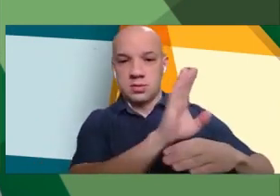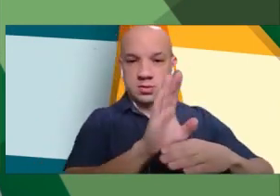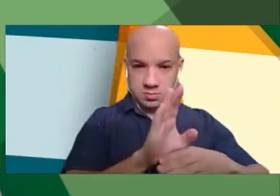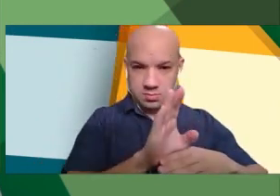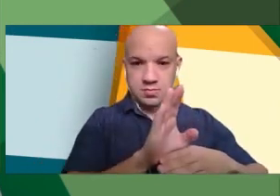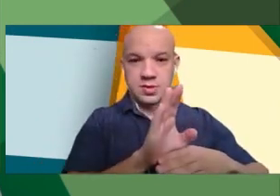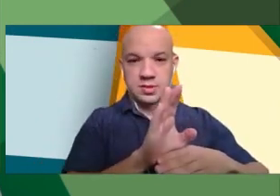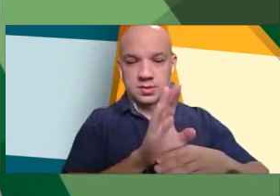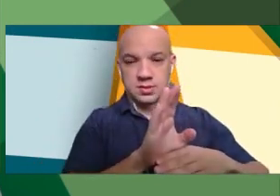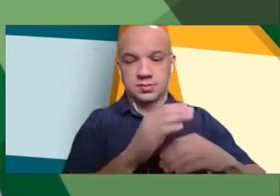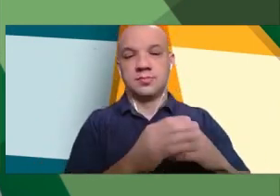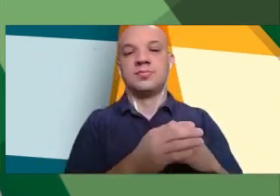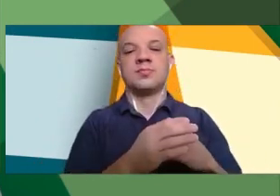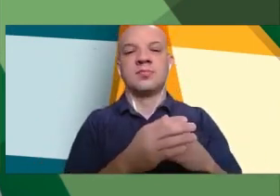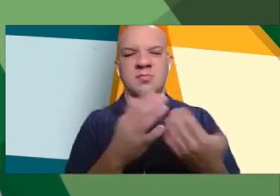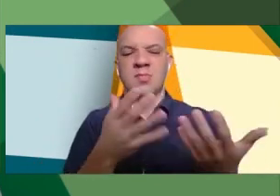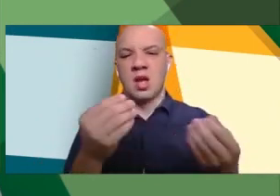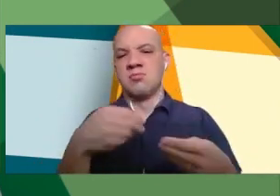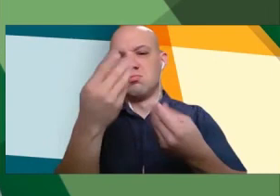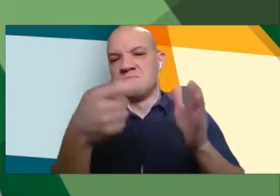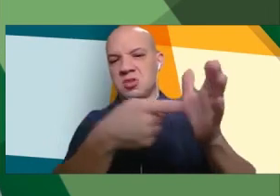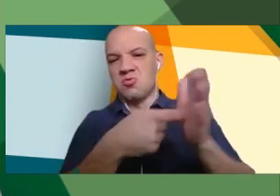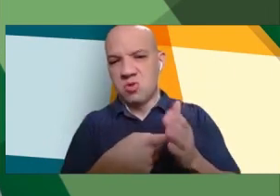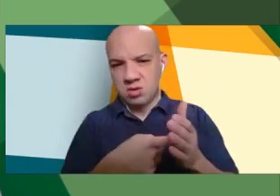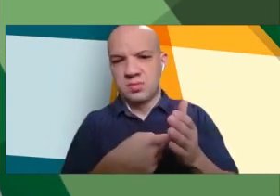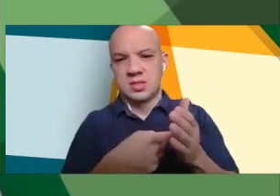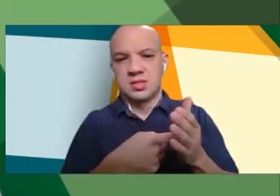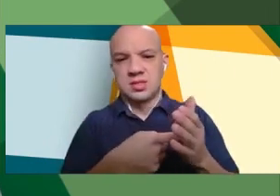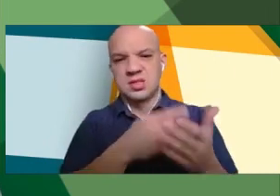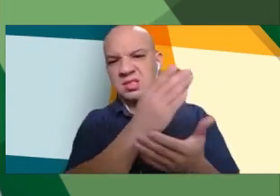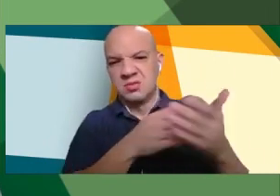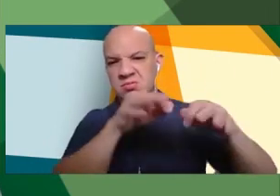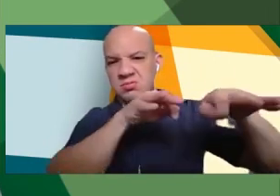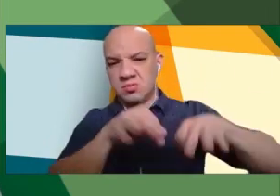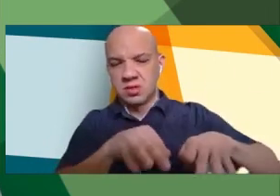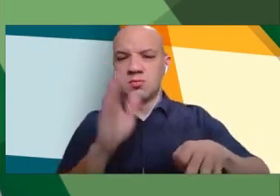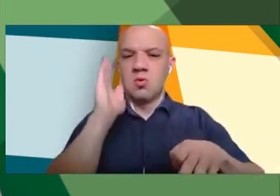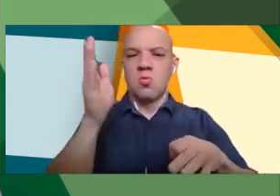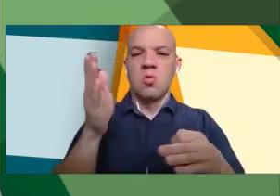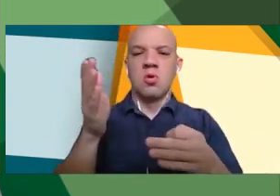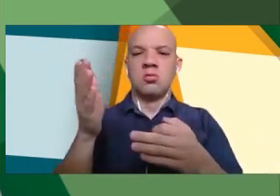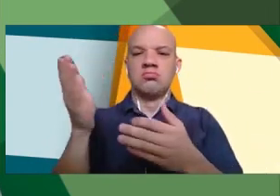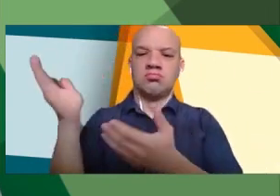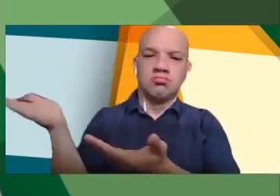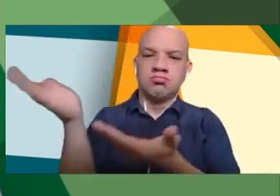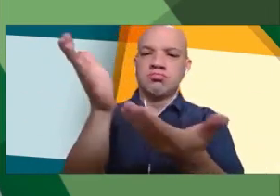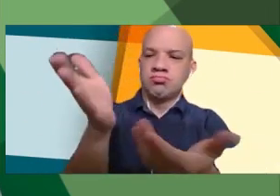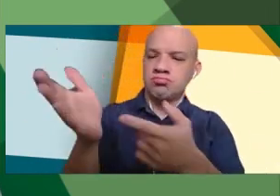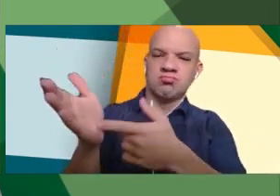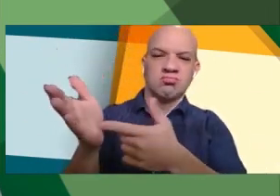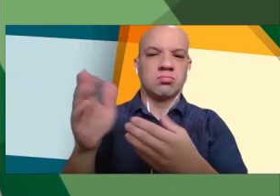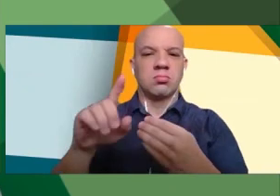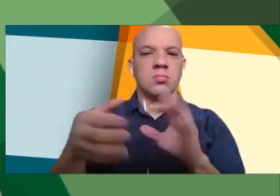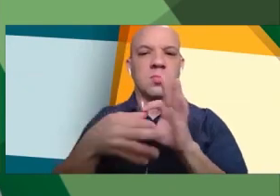Enterprises Requirements Division. And she will share with us a presentation regarding